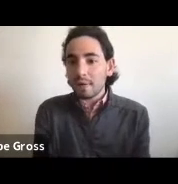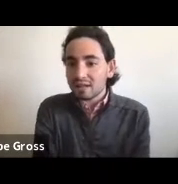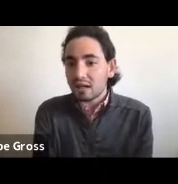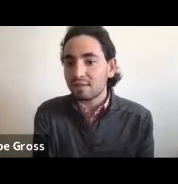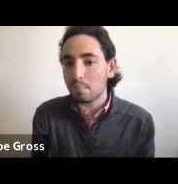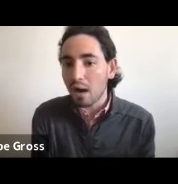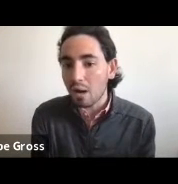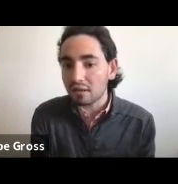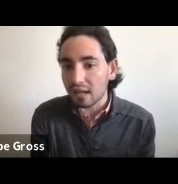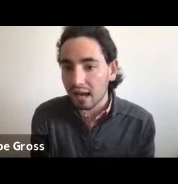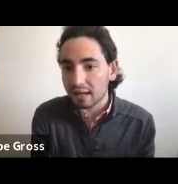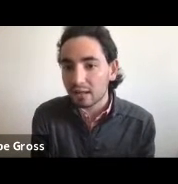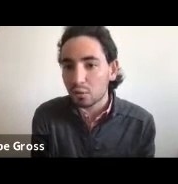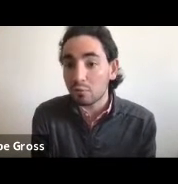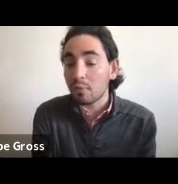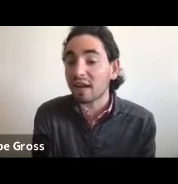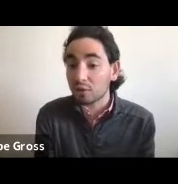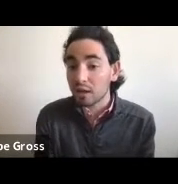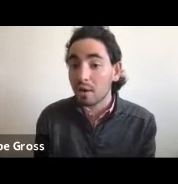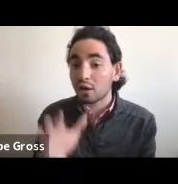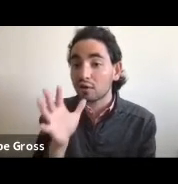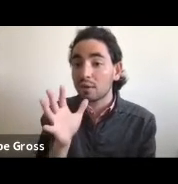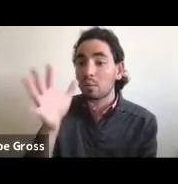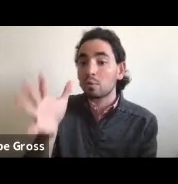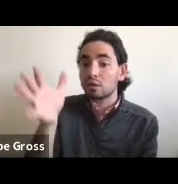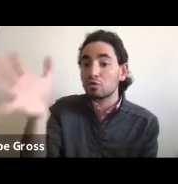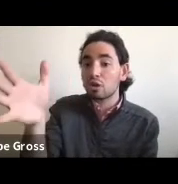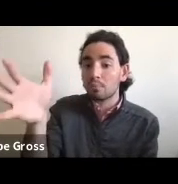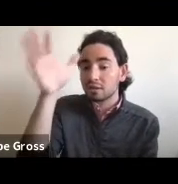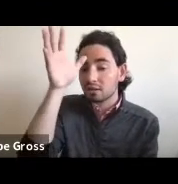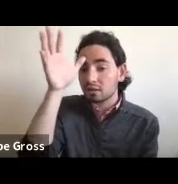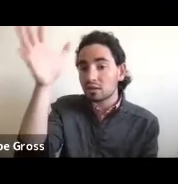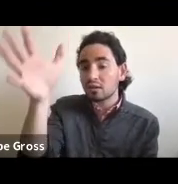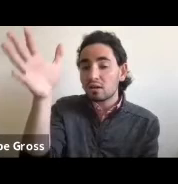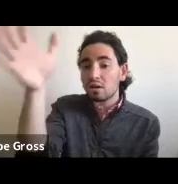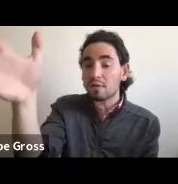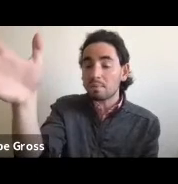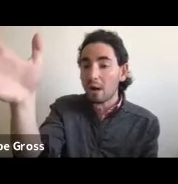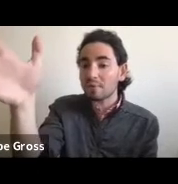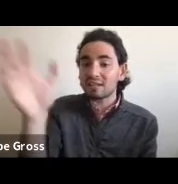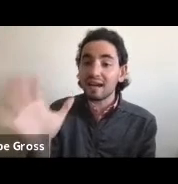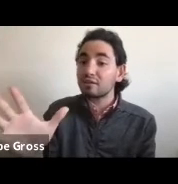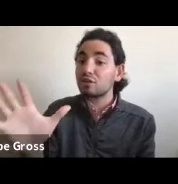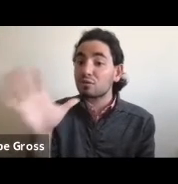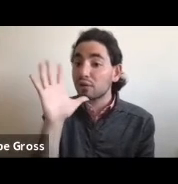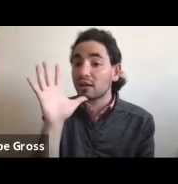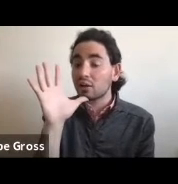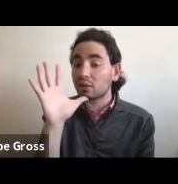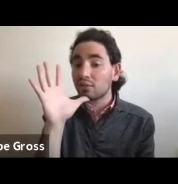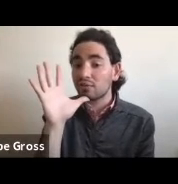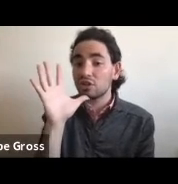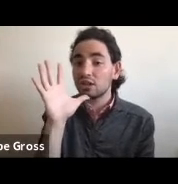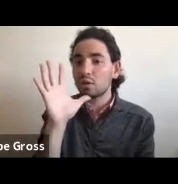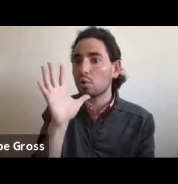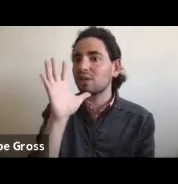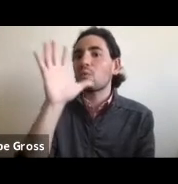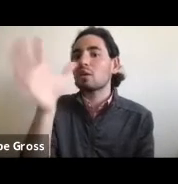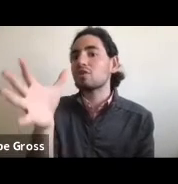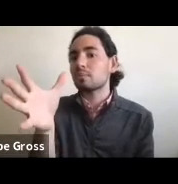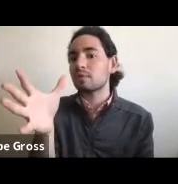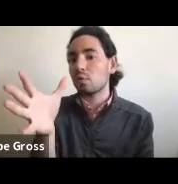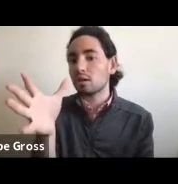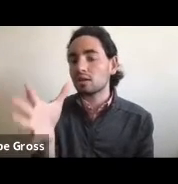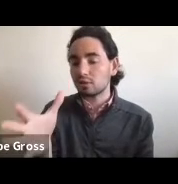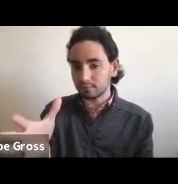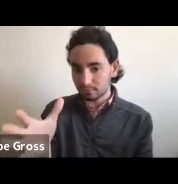love. What about the sign for mom and dad? Remember that grandma and grandpa were two jumps from mom and dad, is just right on our